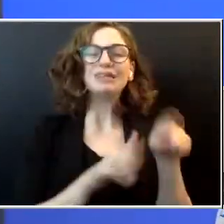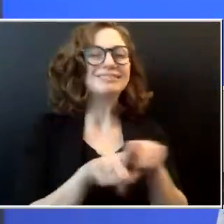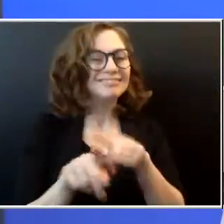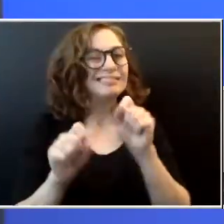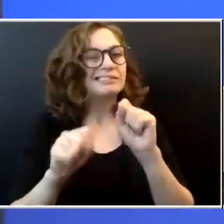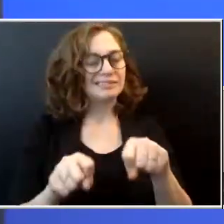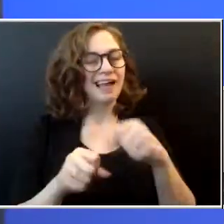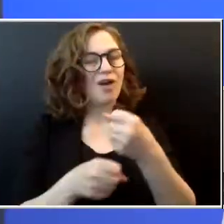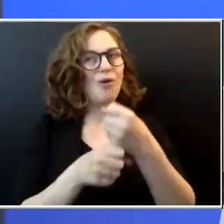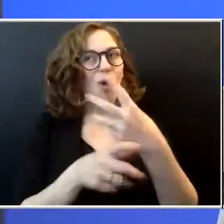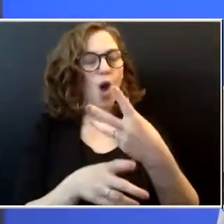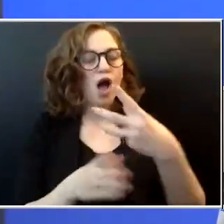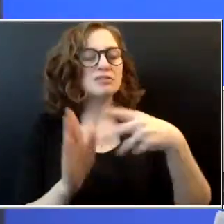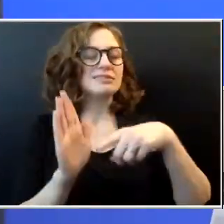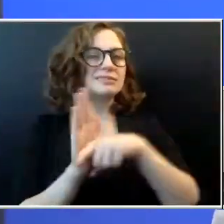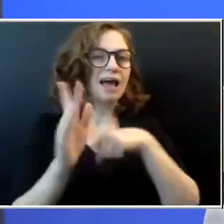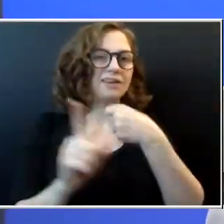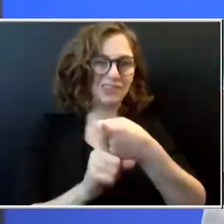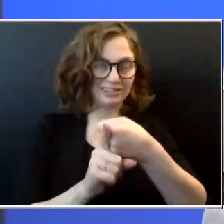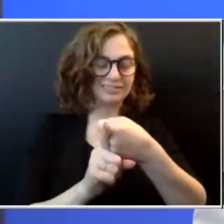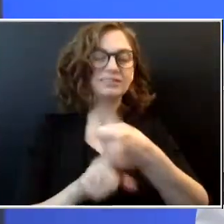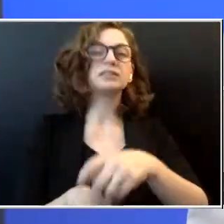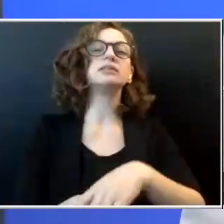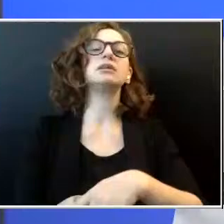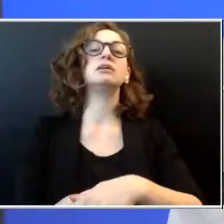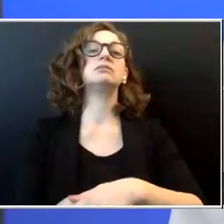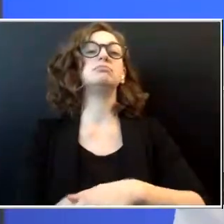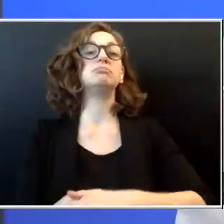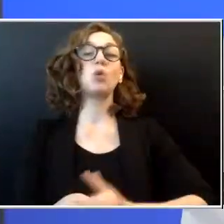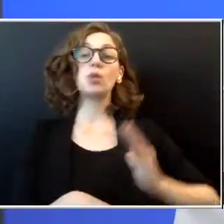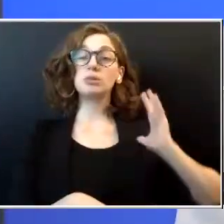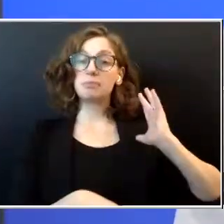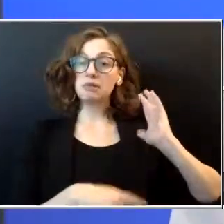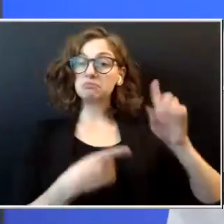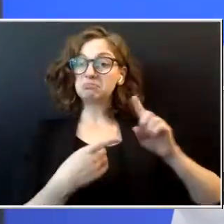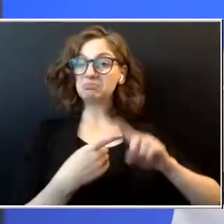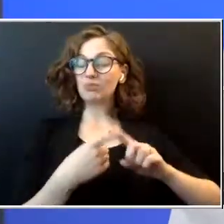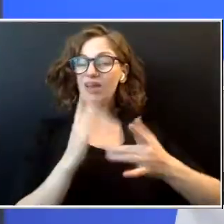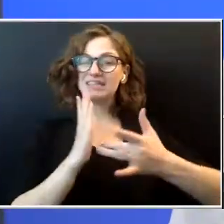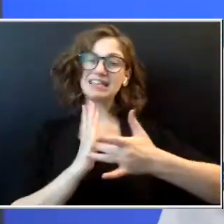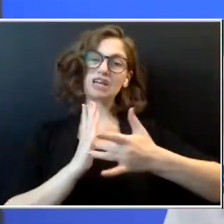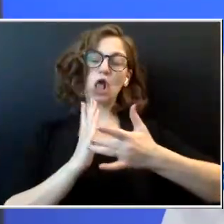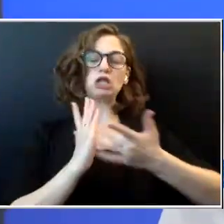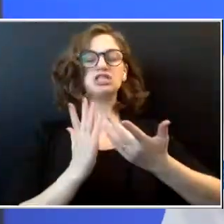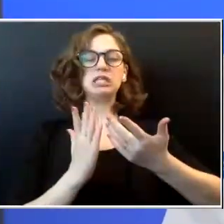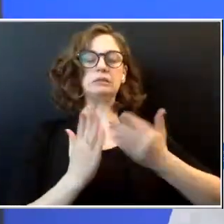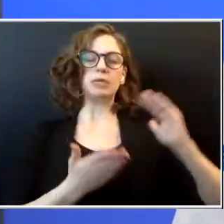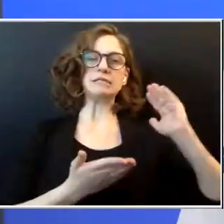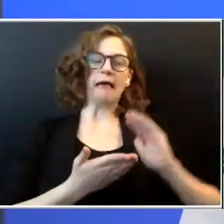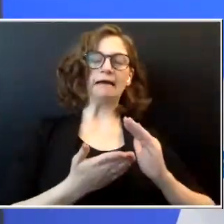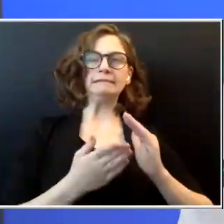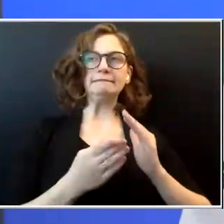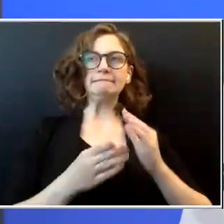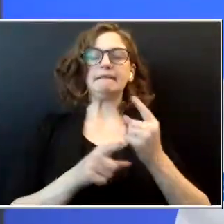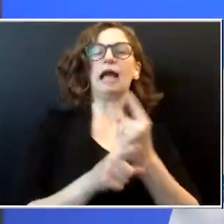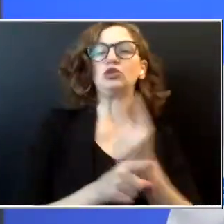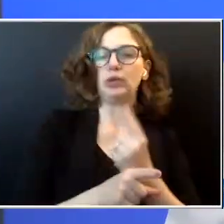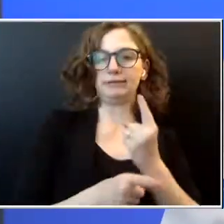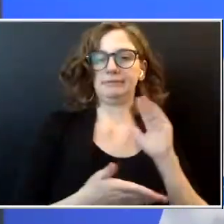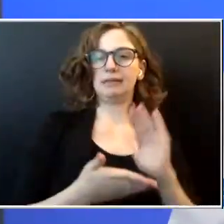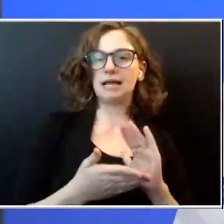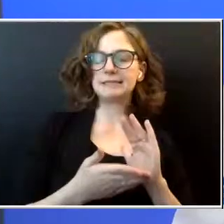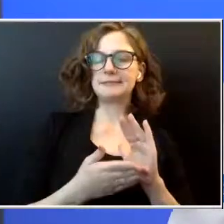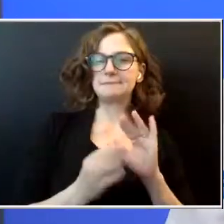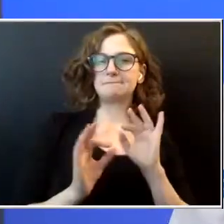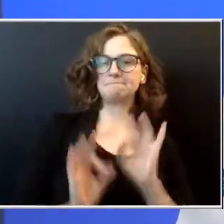And historically, when our technology wasn't as good and it wasn't as accurate, in order to reduce side